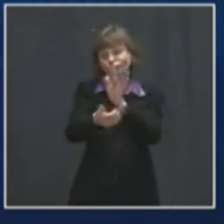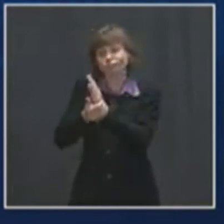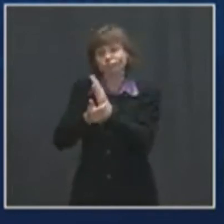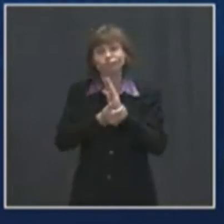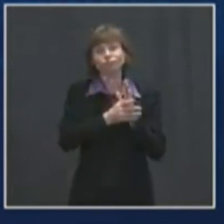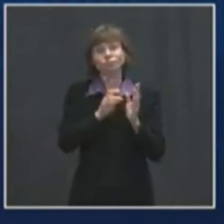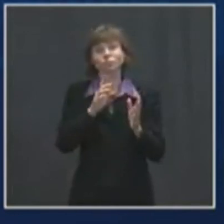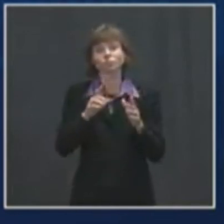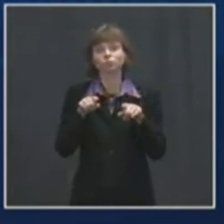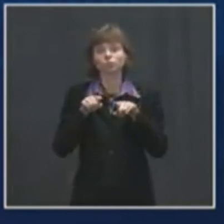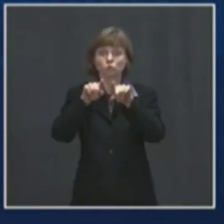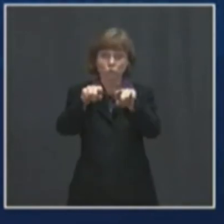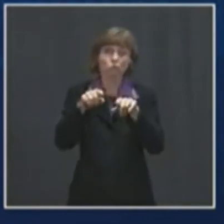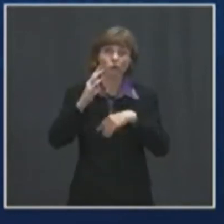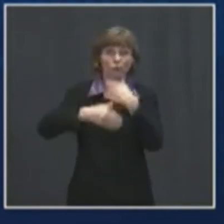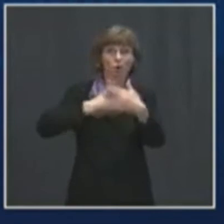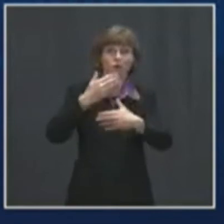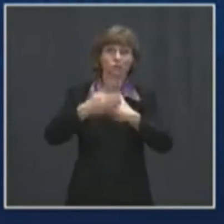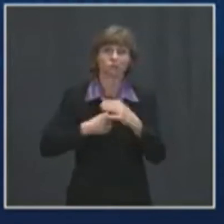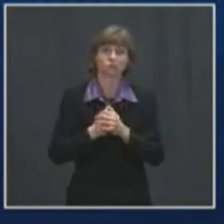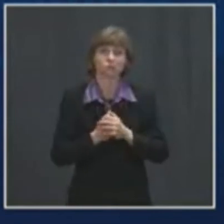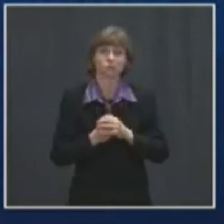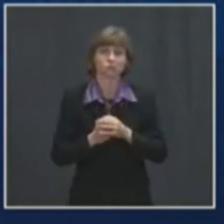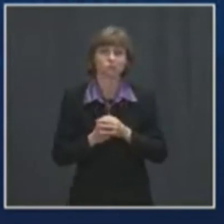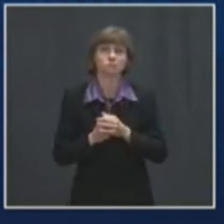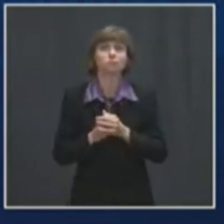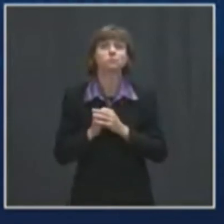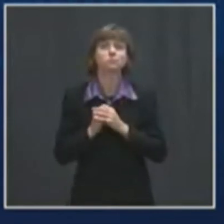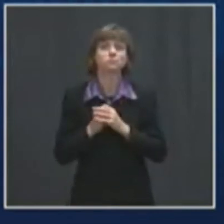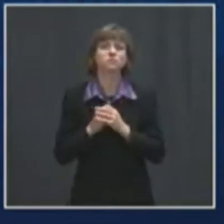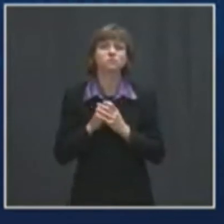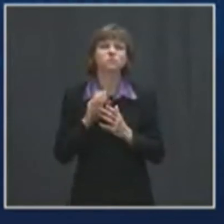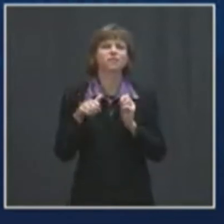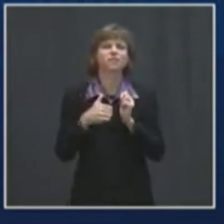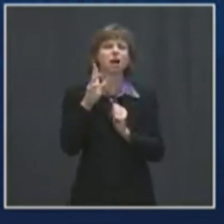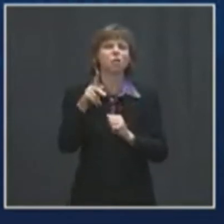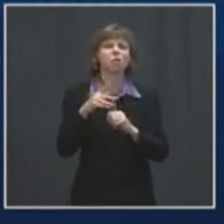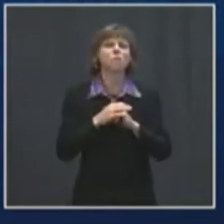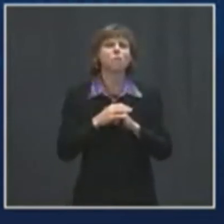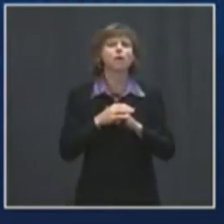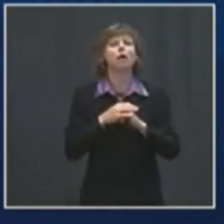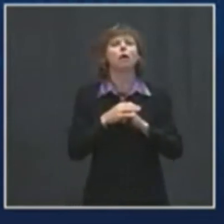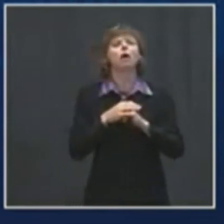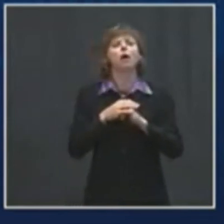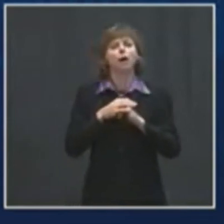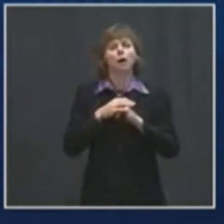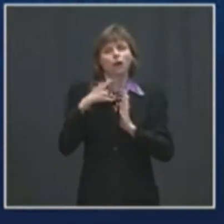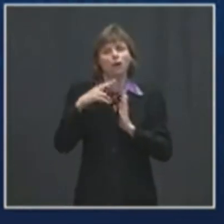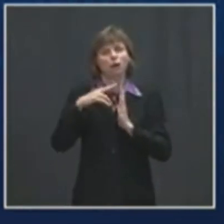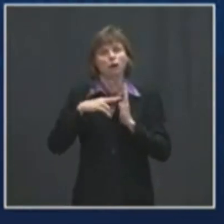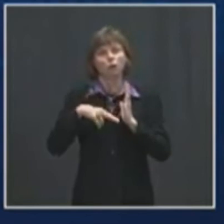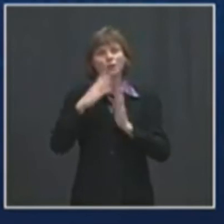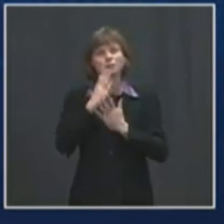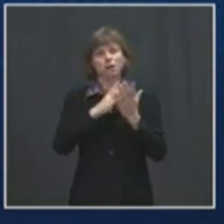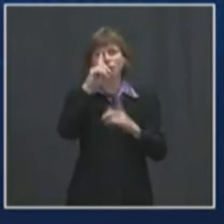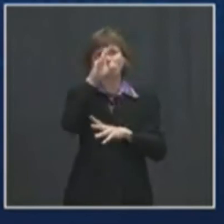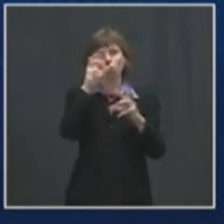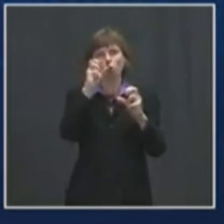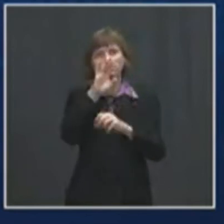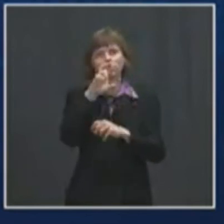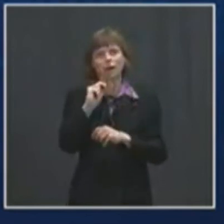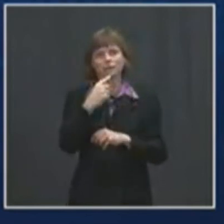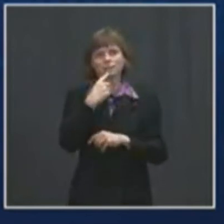forward. Go ahead, Kristen. Thanks, Jen. If I could actually just follow up with you and just read some of what President Biden said today. He said,